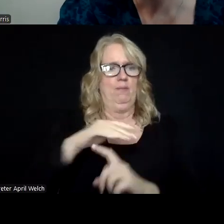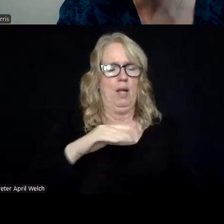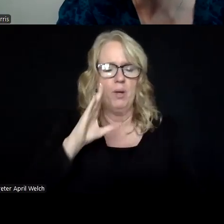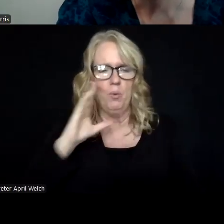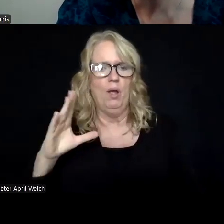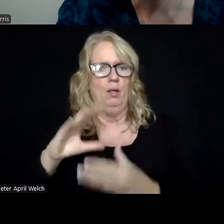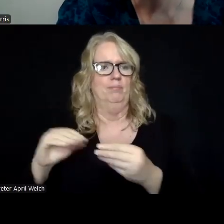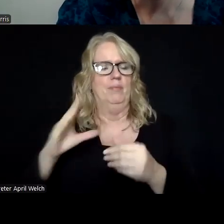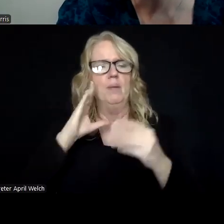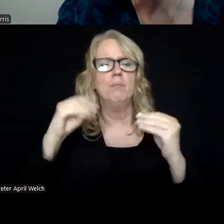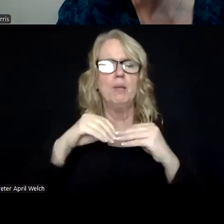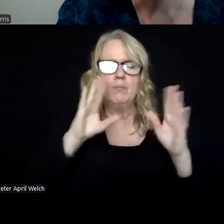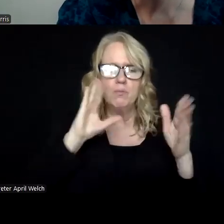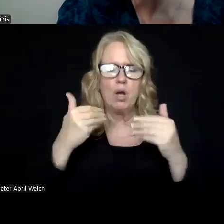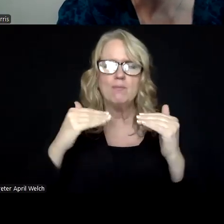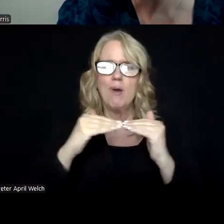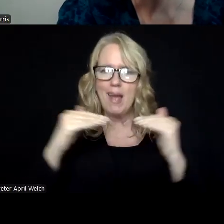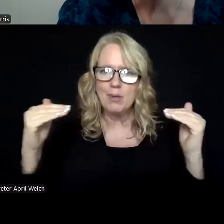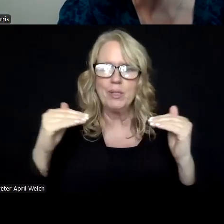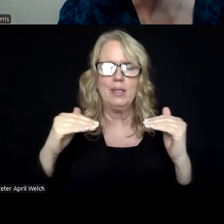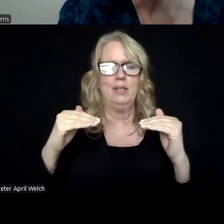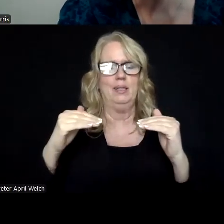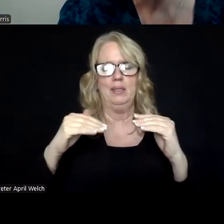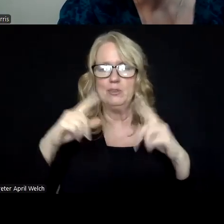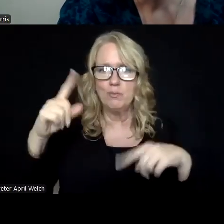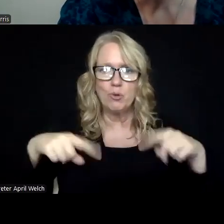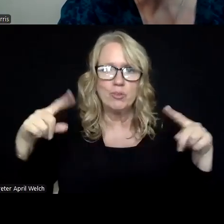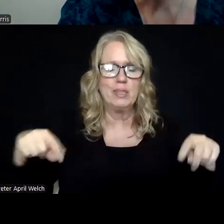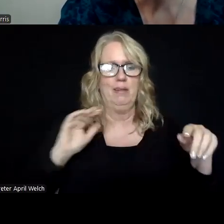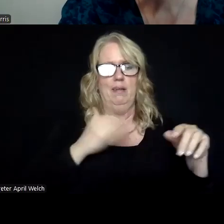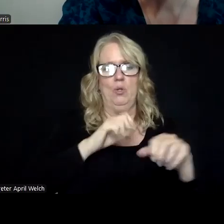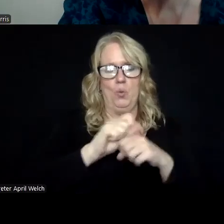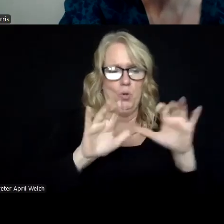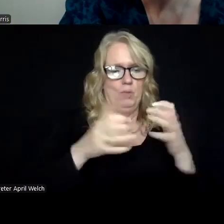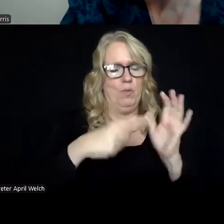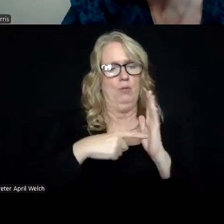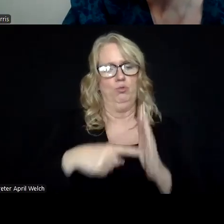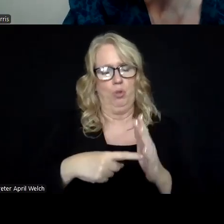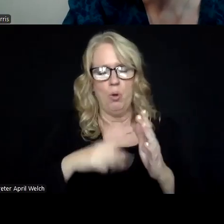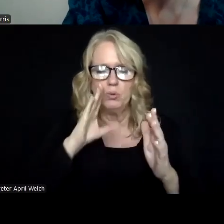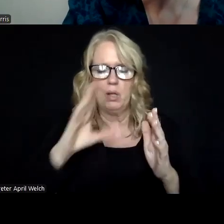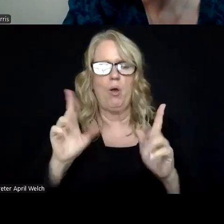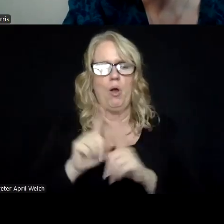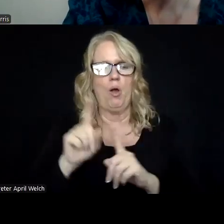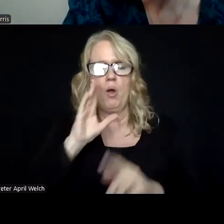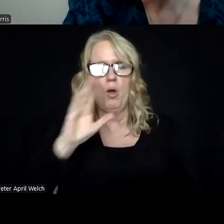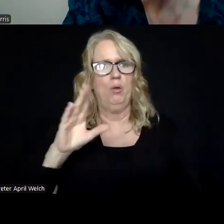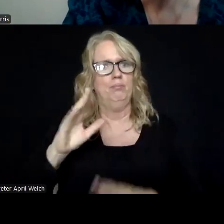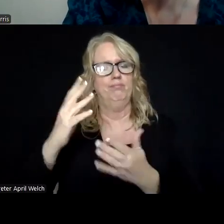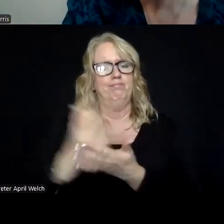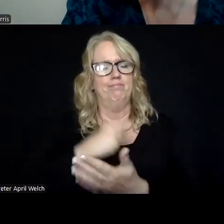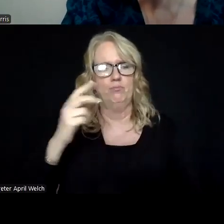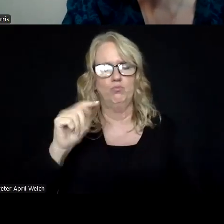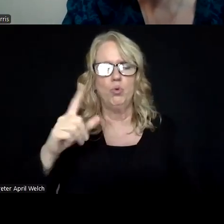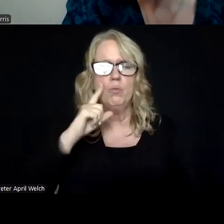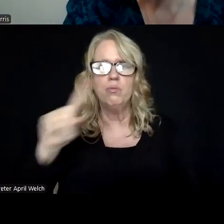then always a focus on equity and diversity to make sure that our workforce mirrors the community we're serving. And it's also a great tool for